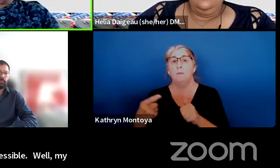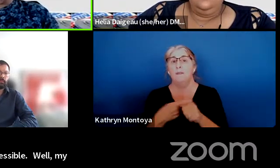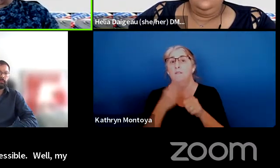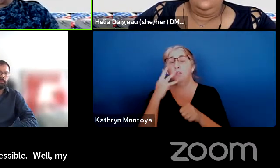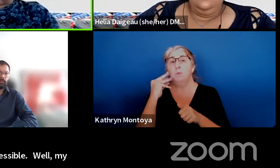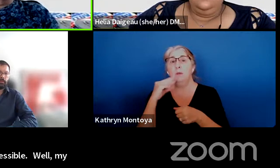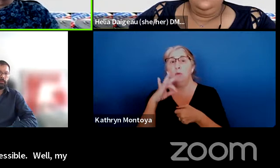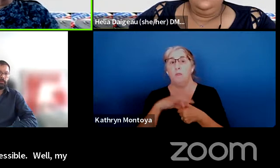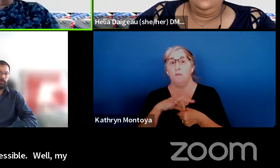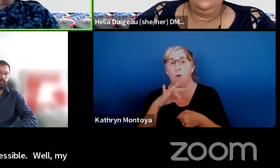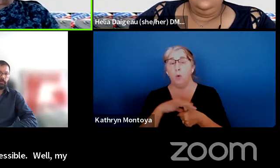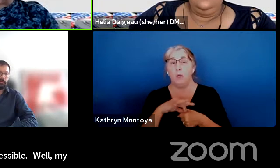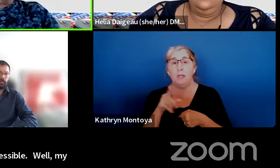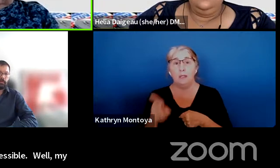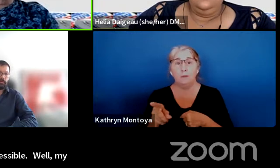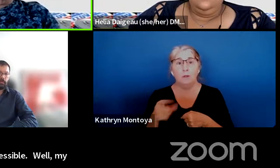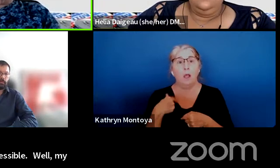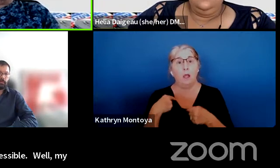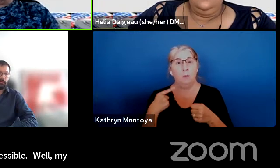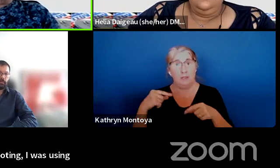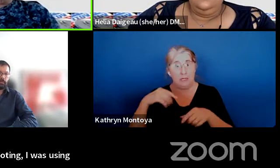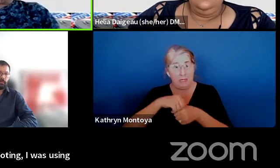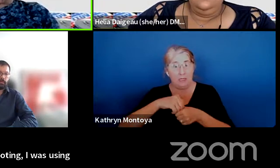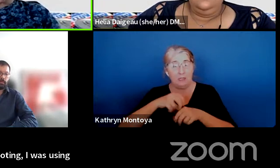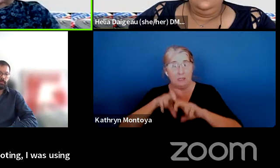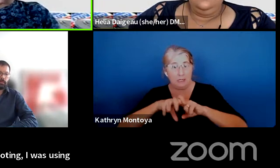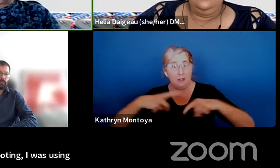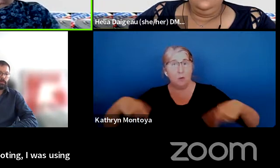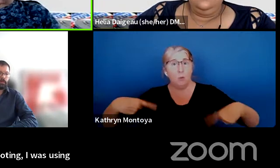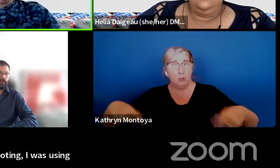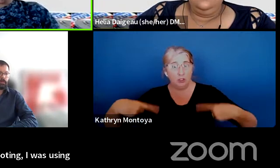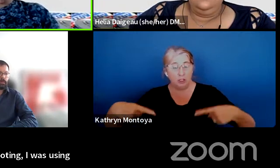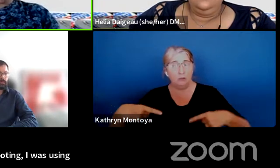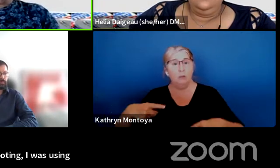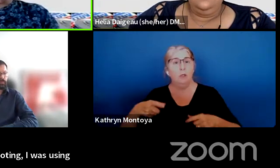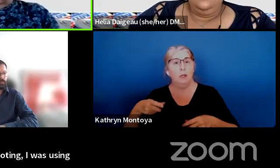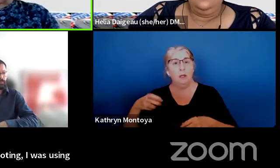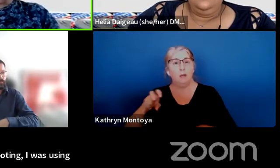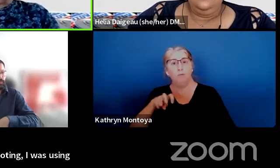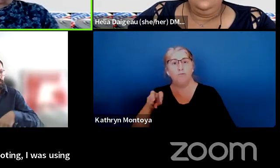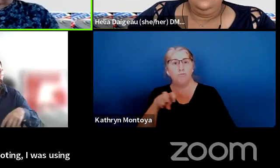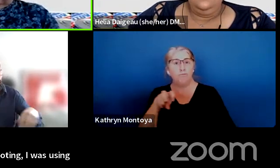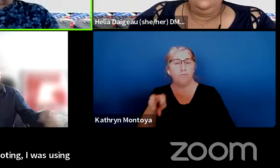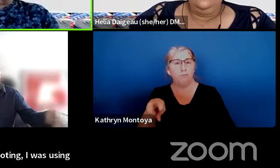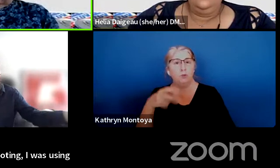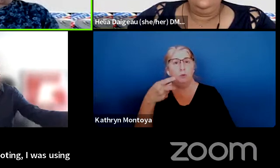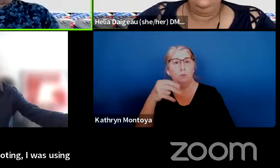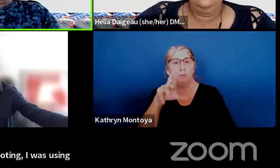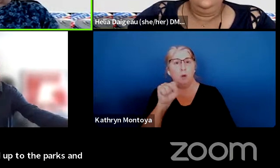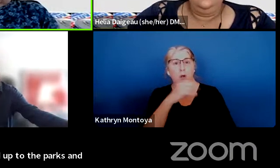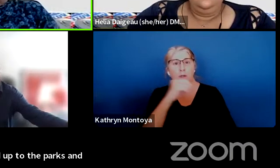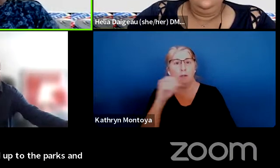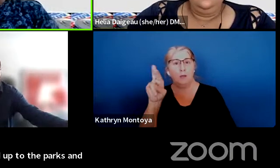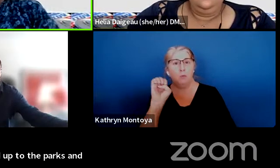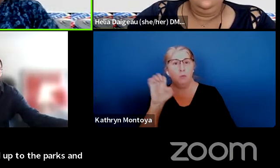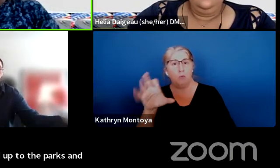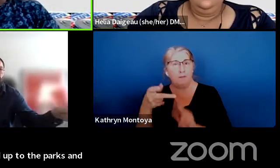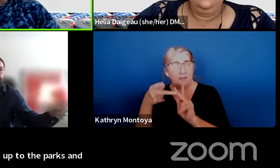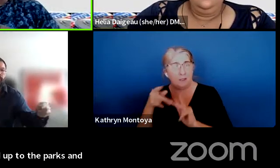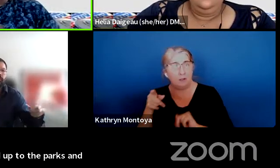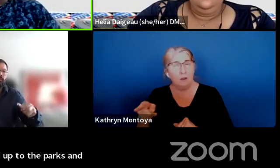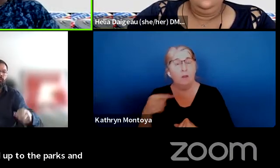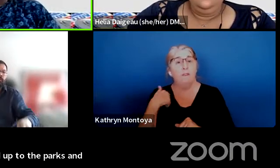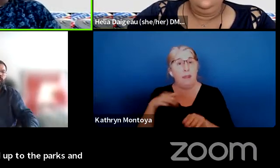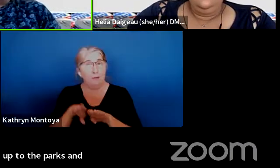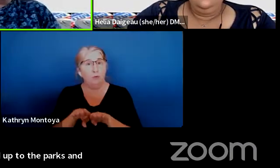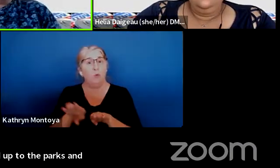I was using a wheelchair. I rolled up to the Parks and Recreation facility, and there was a ramp